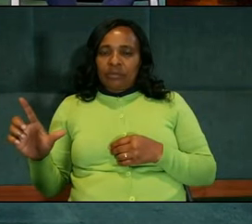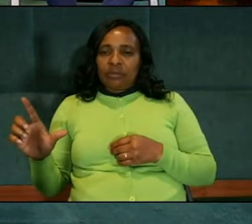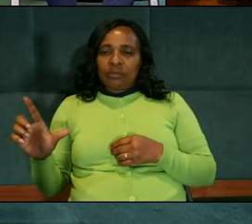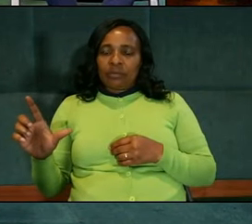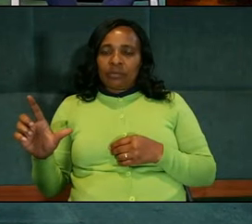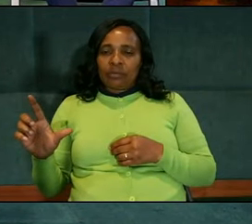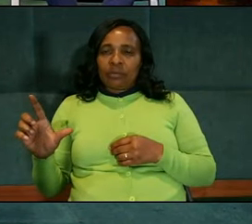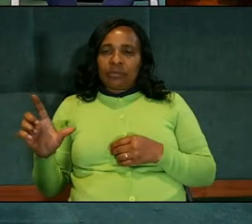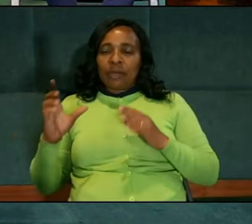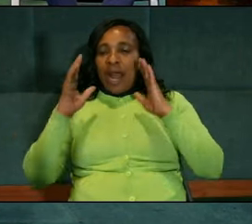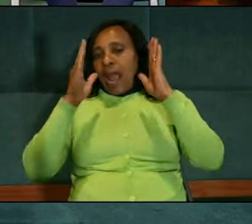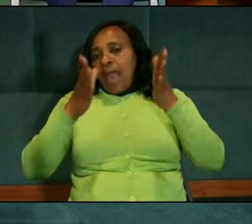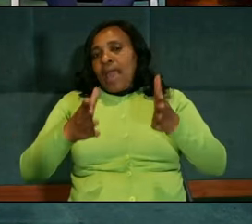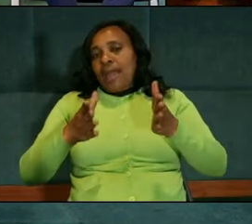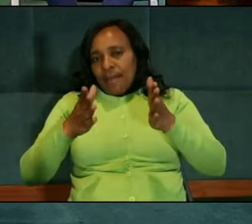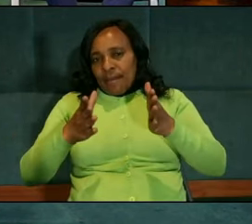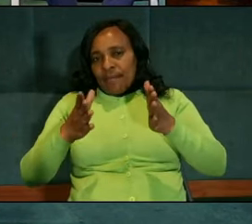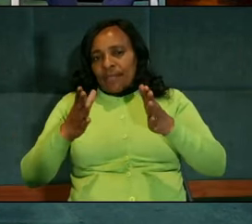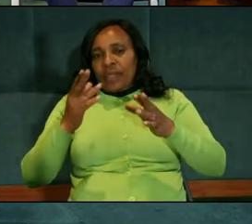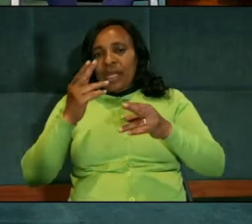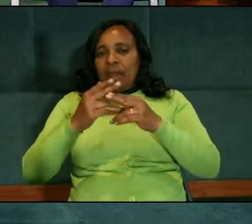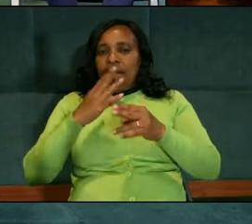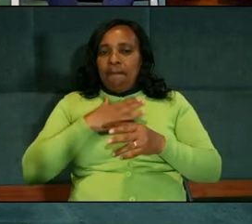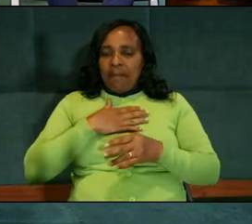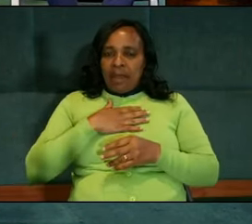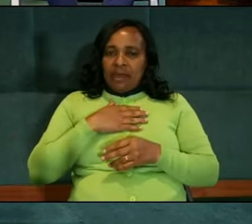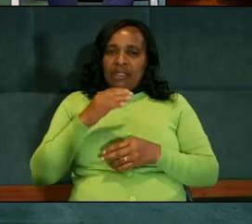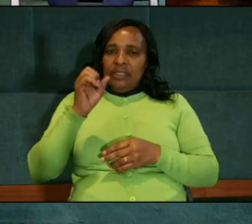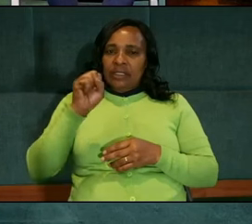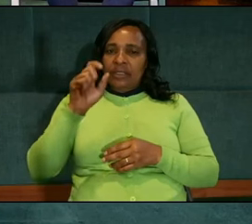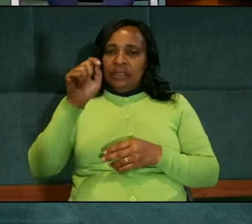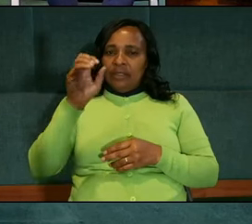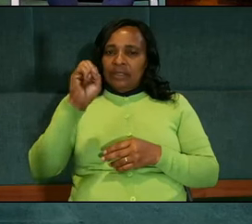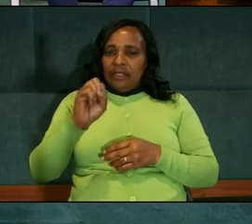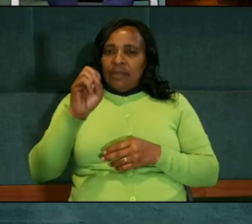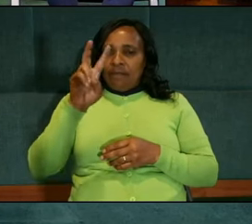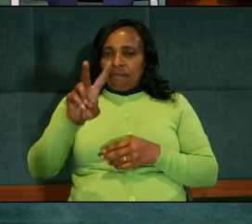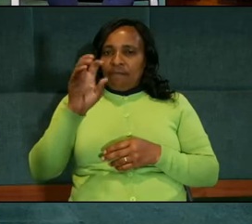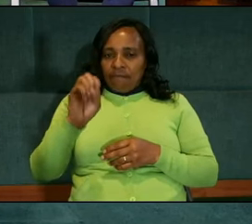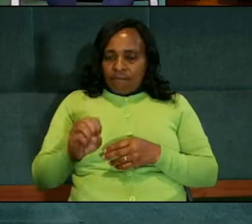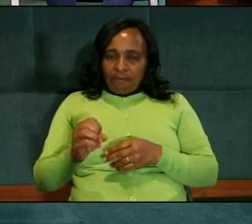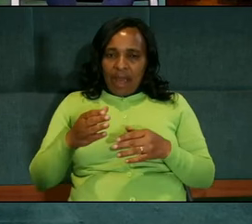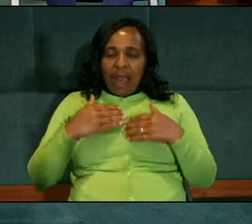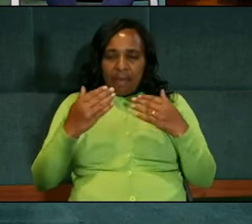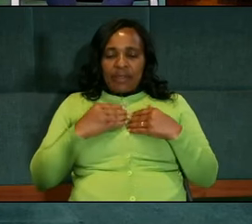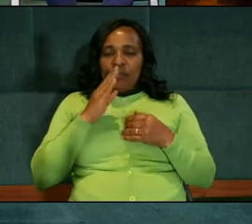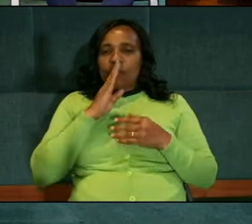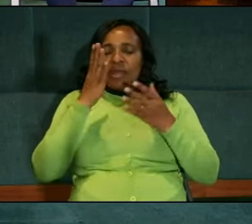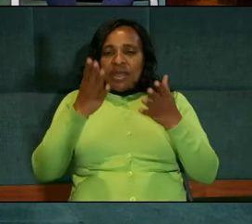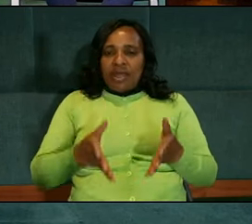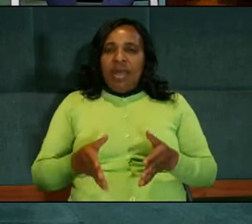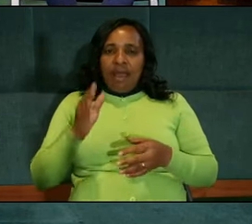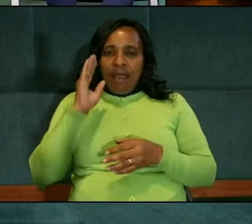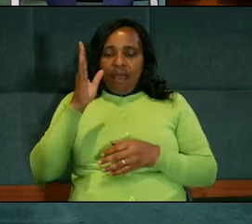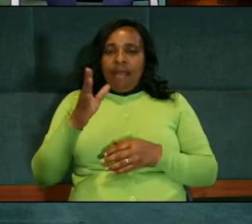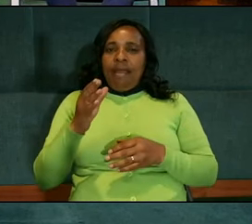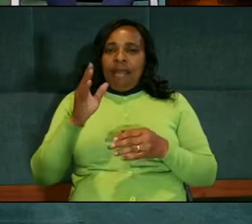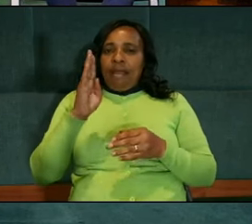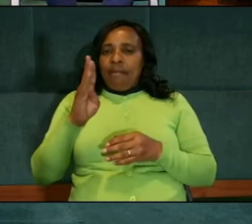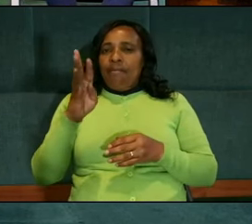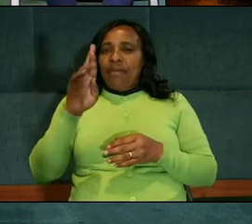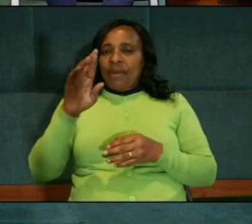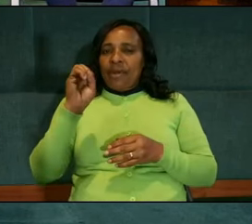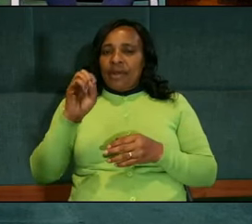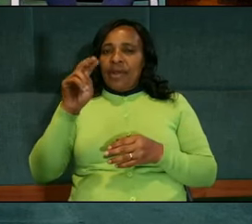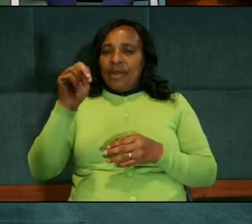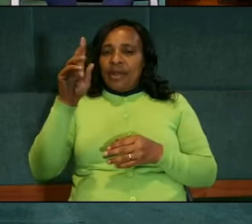So, hello, everyone. My name is Steve, and I'm happy to be here with you today. Hi, I'm Brenda